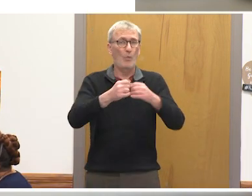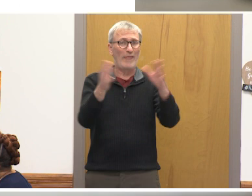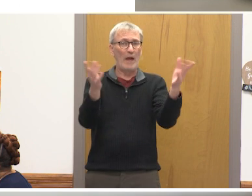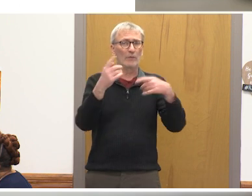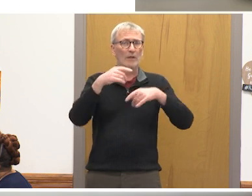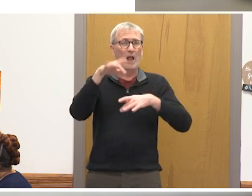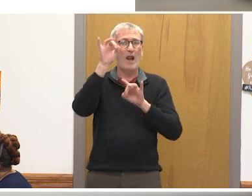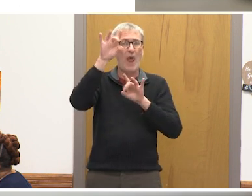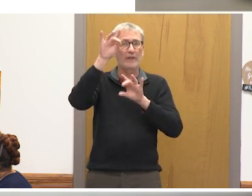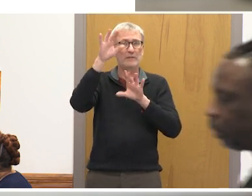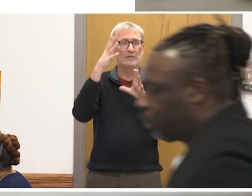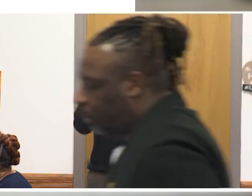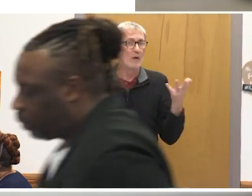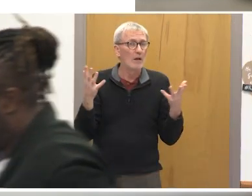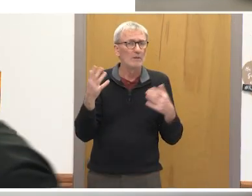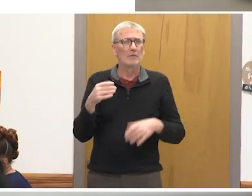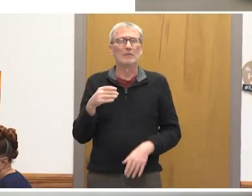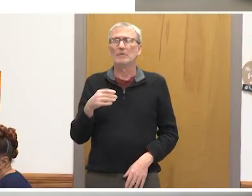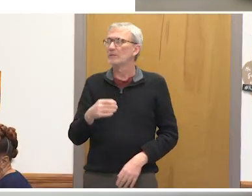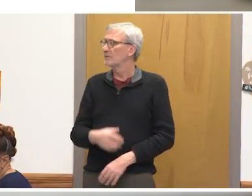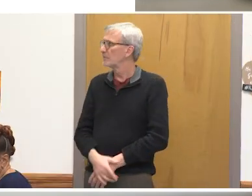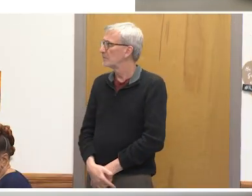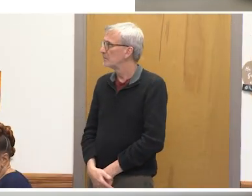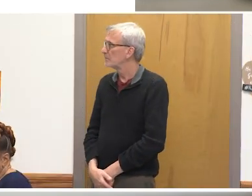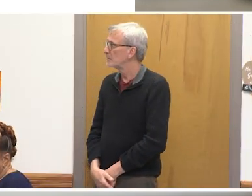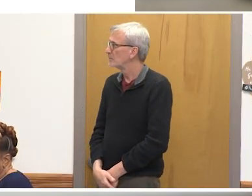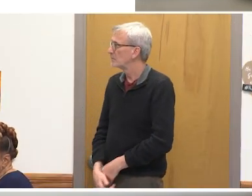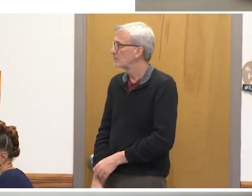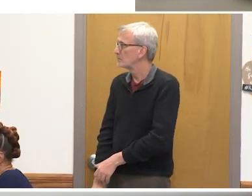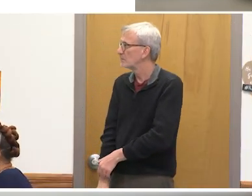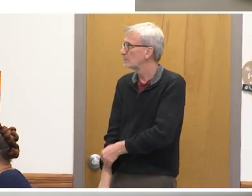well as the crossing at the Healthy Active Living Center.